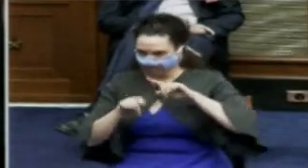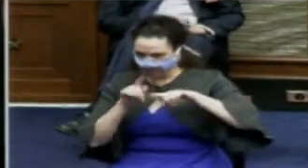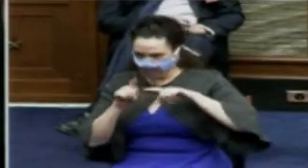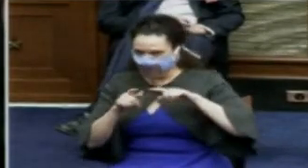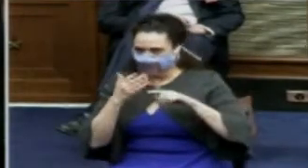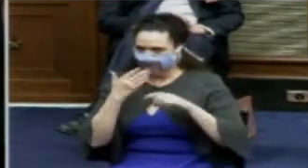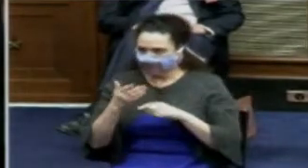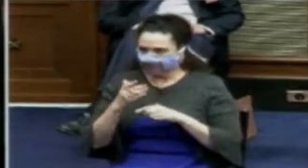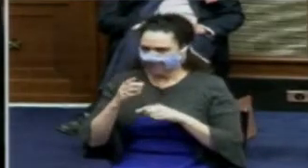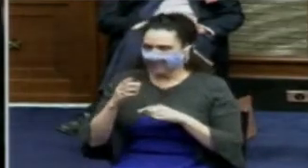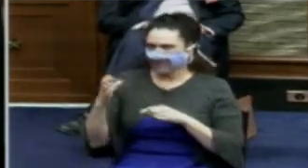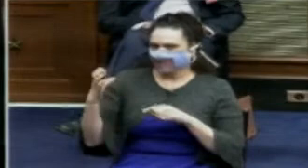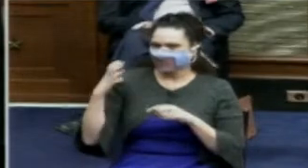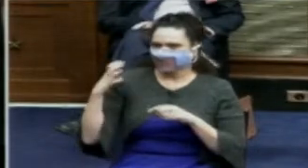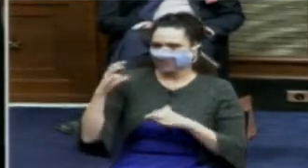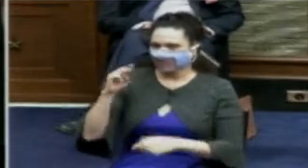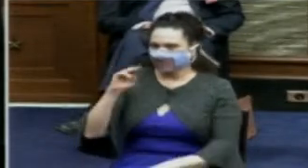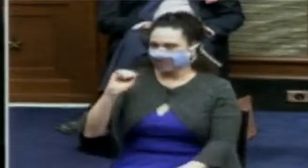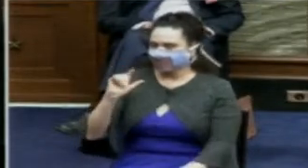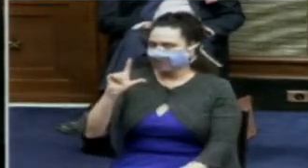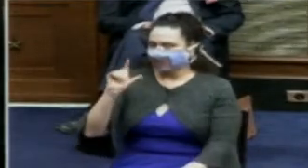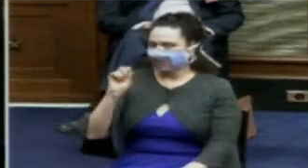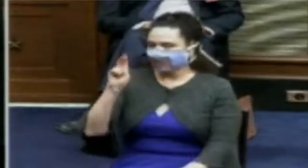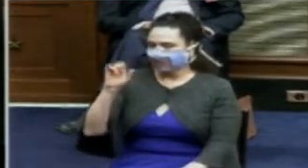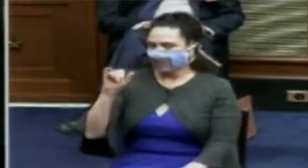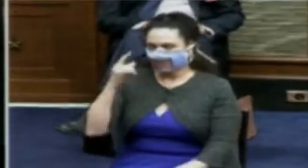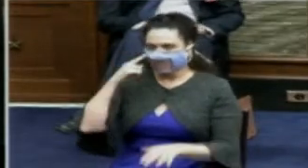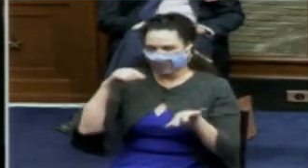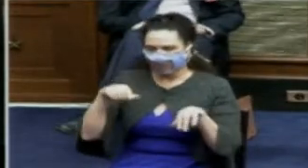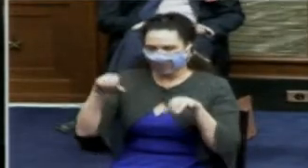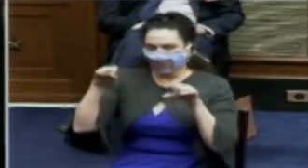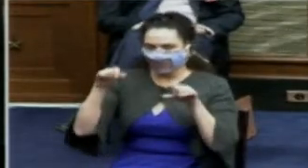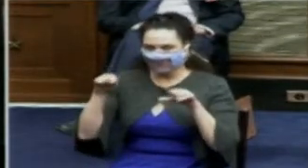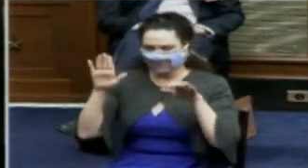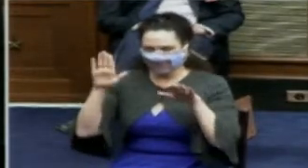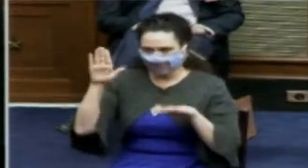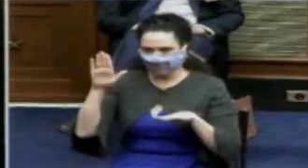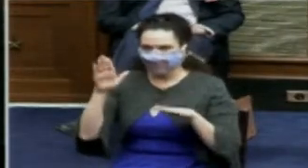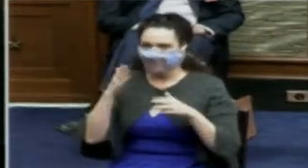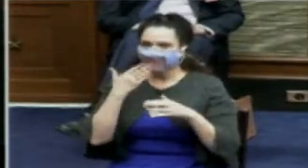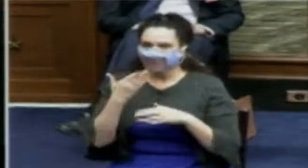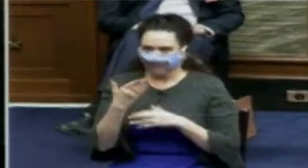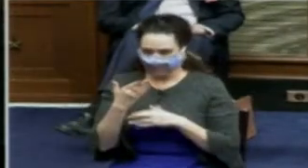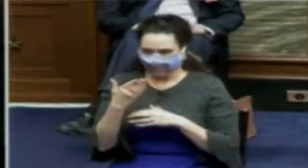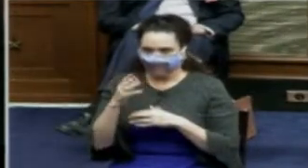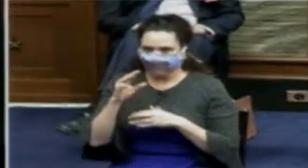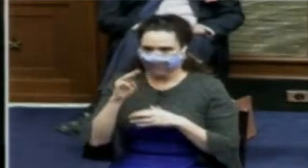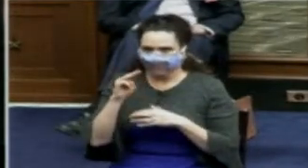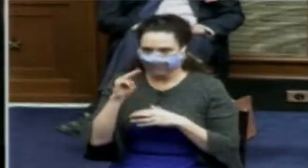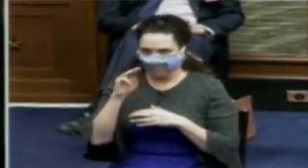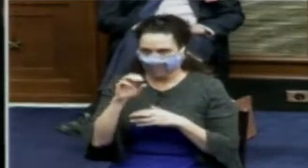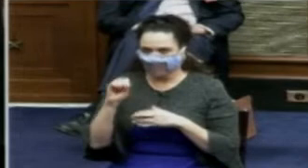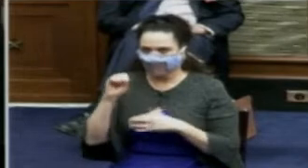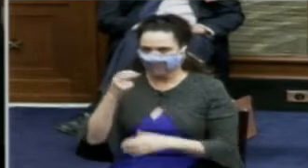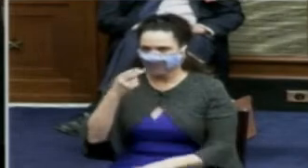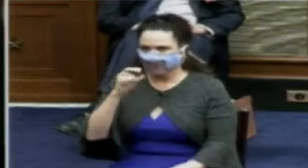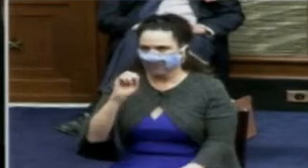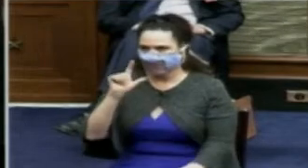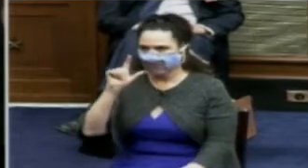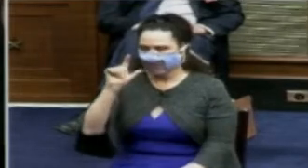Chairwoman Maloney for holding this hearing. I also want to thank Ms. Holmes Norton for